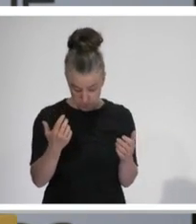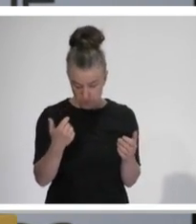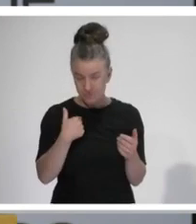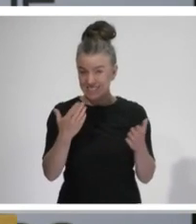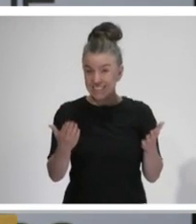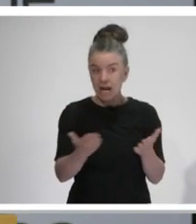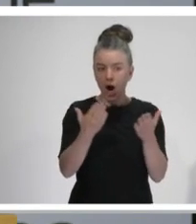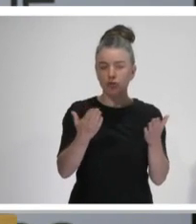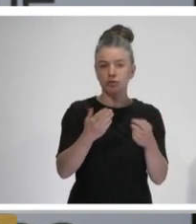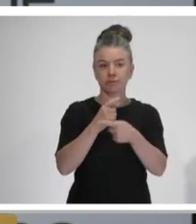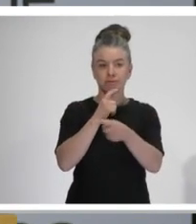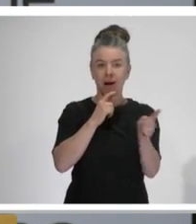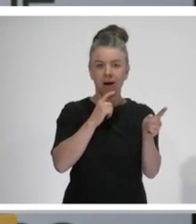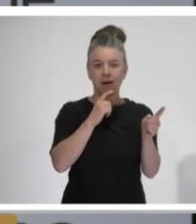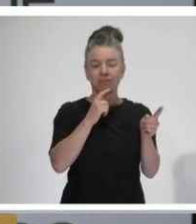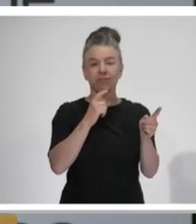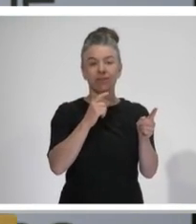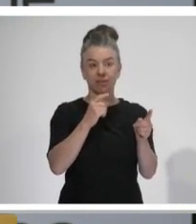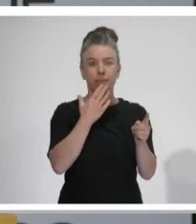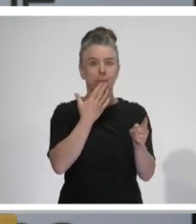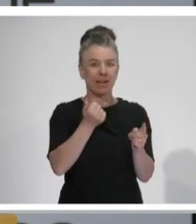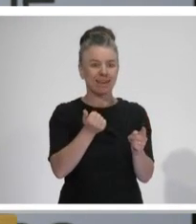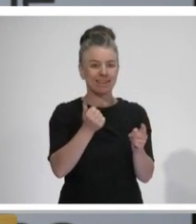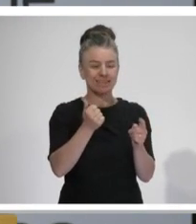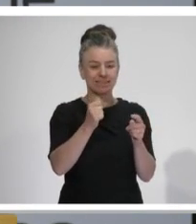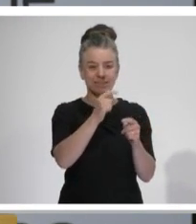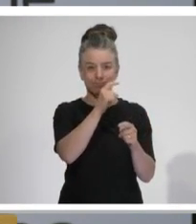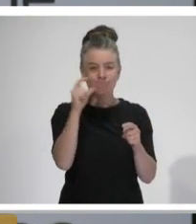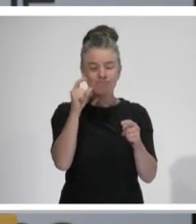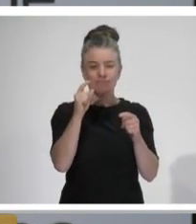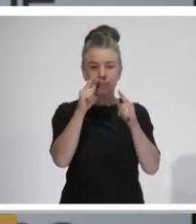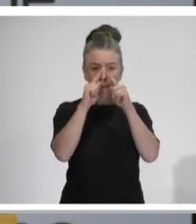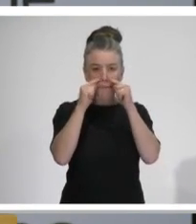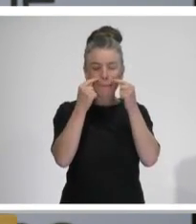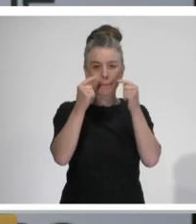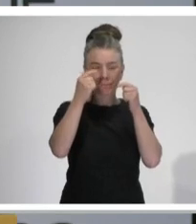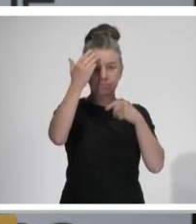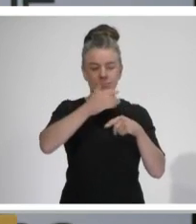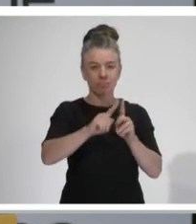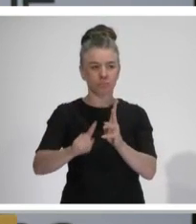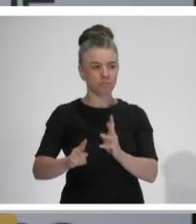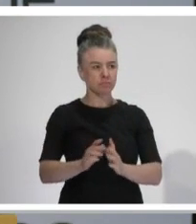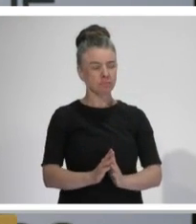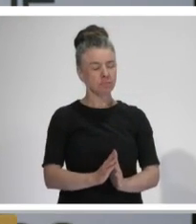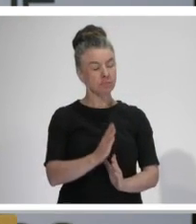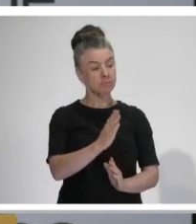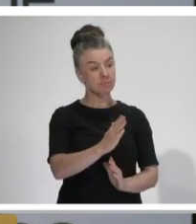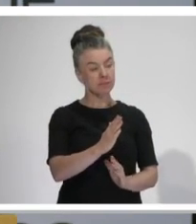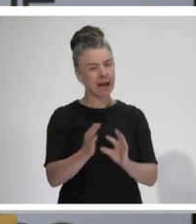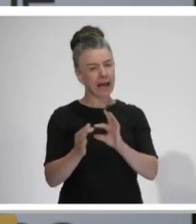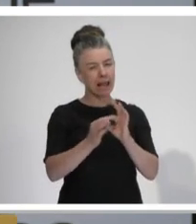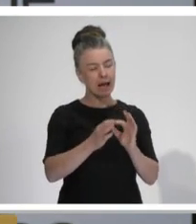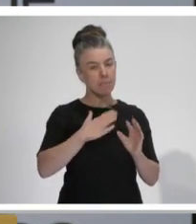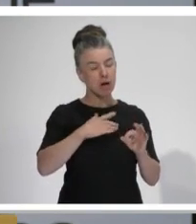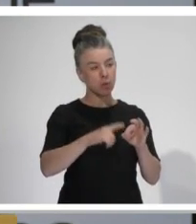supporting the use of PPE by our healthcare workers. Just go down. Update on the number of healthcare workers. Just to follow on, can I just a very quick follow? Sorry, do you have an update on